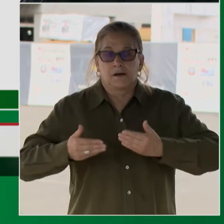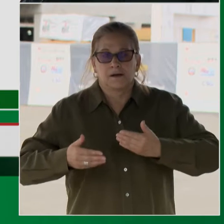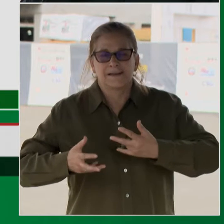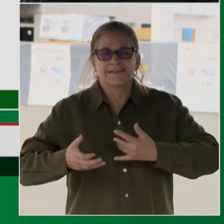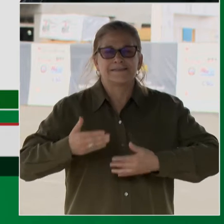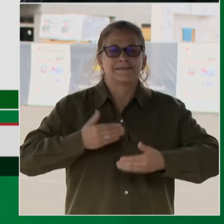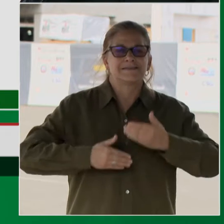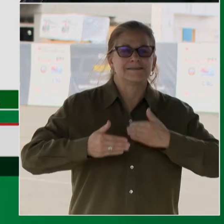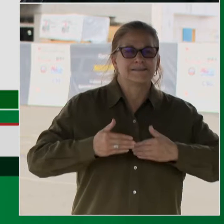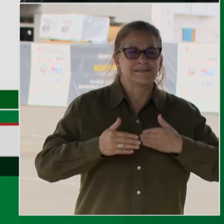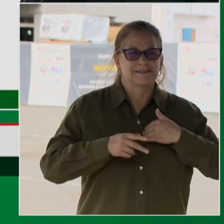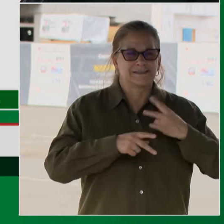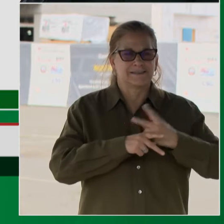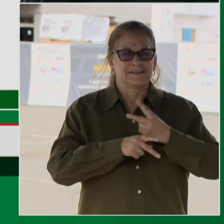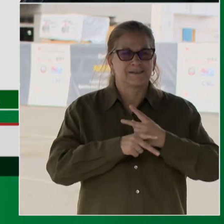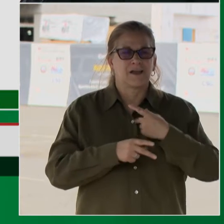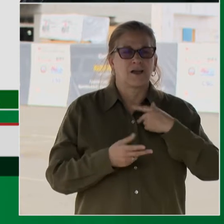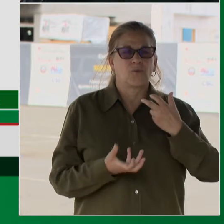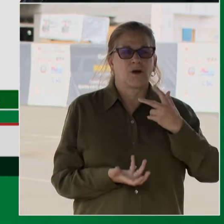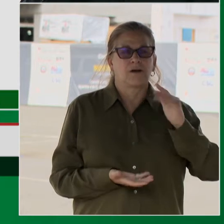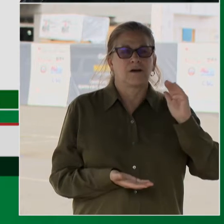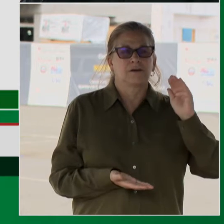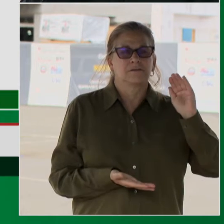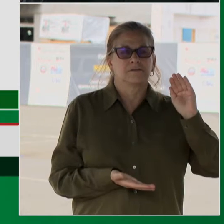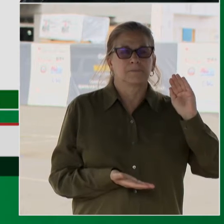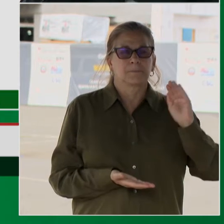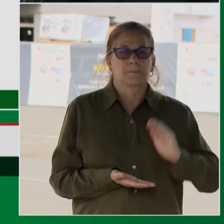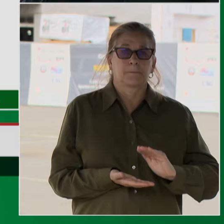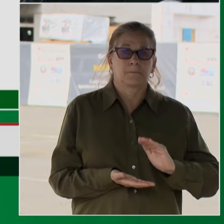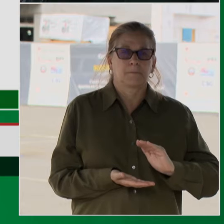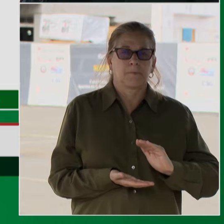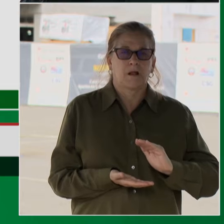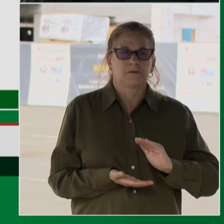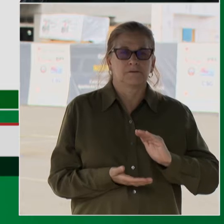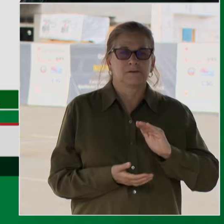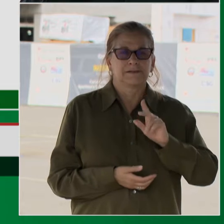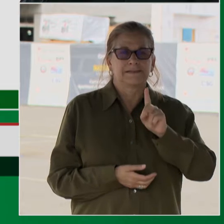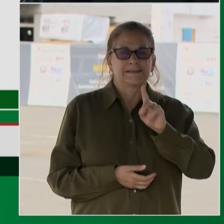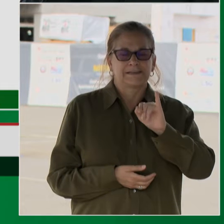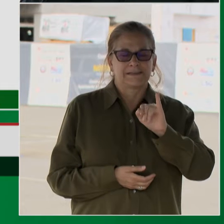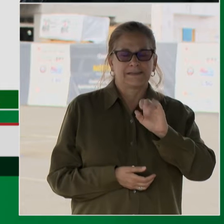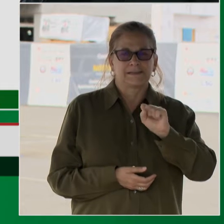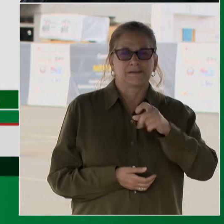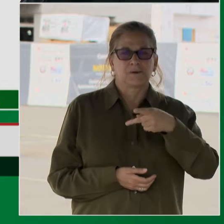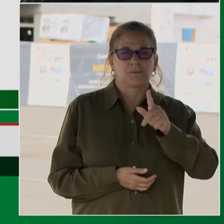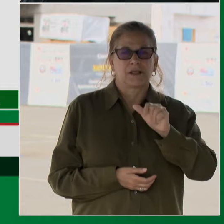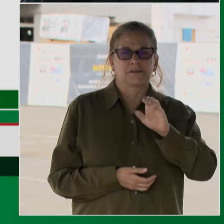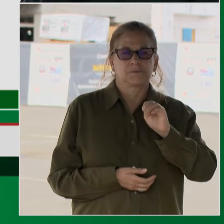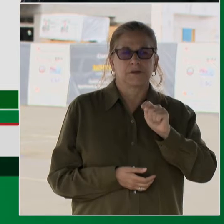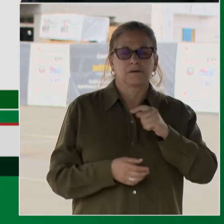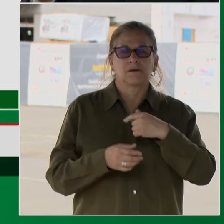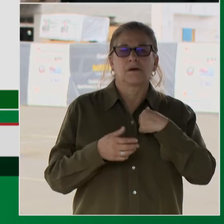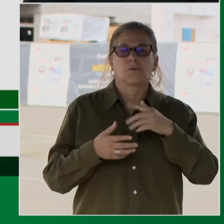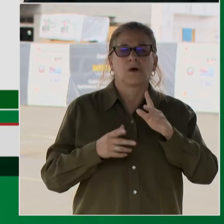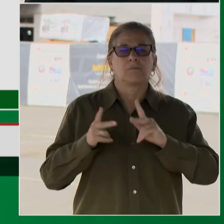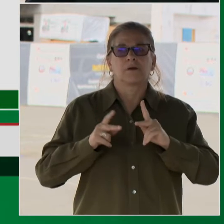overall we want to minimize displacement. That's the goal, is minimizing displacement and ensuring that people can return to their homes as soon as possible. And